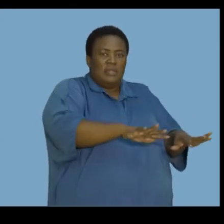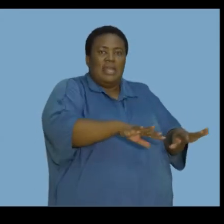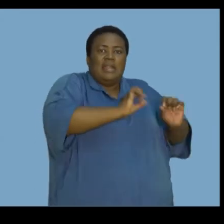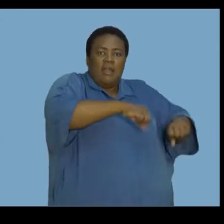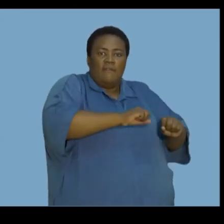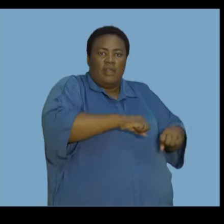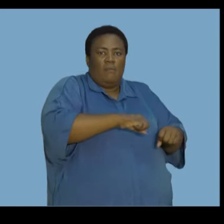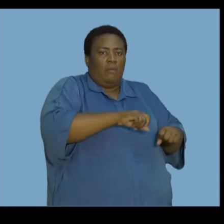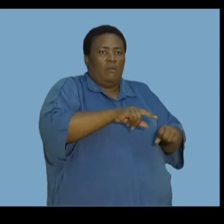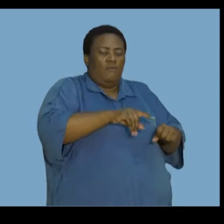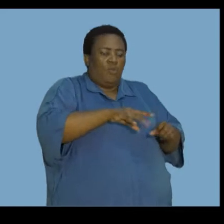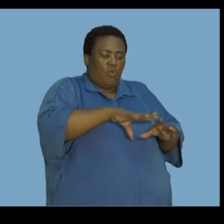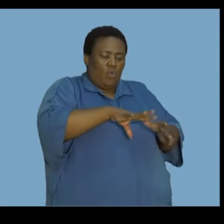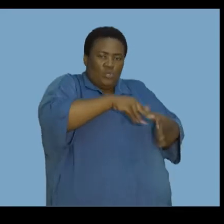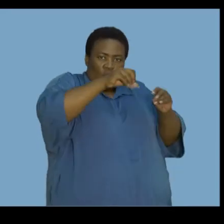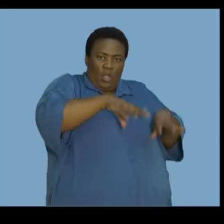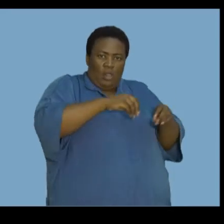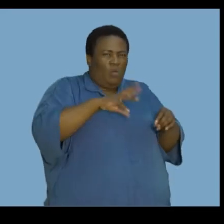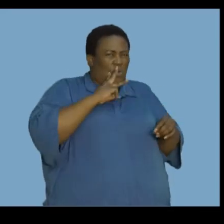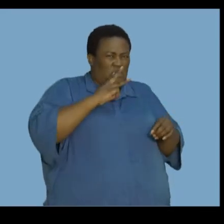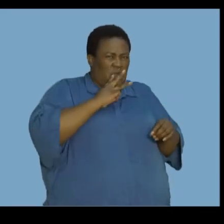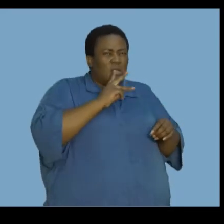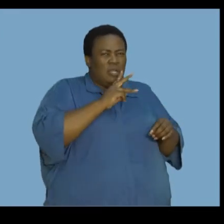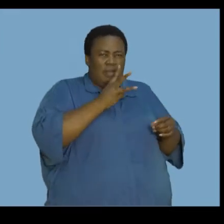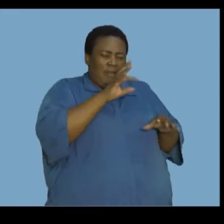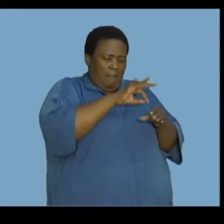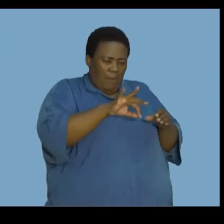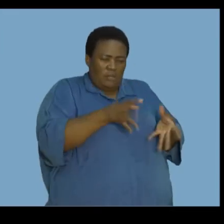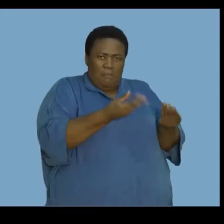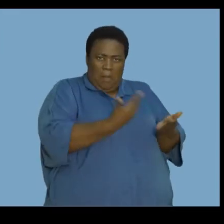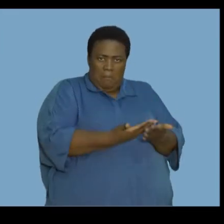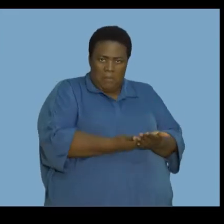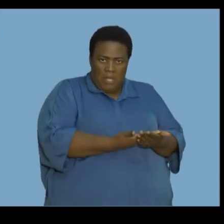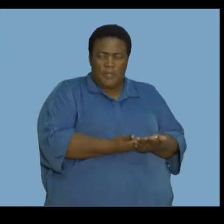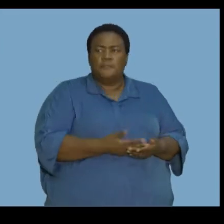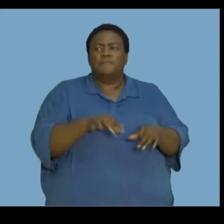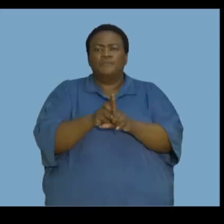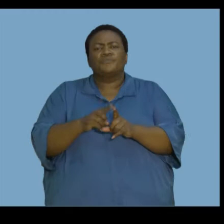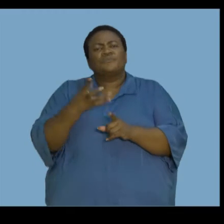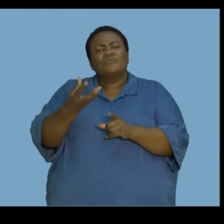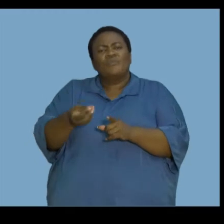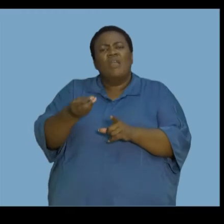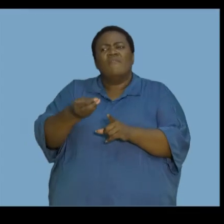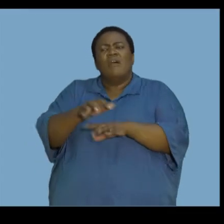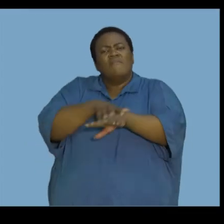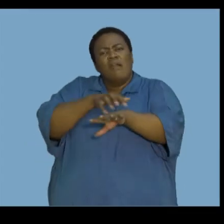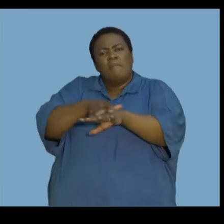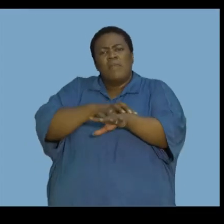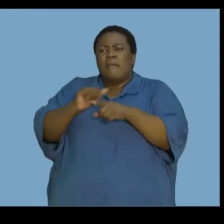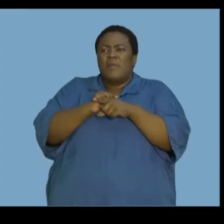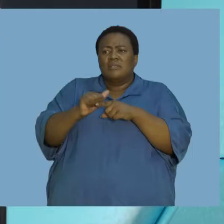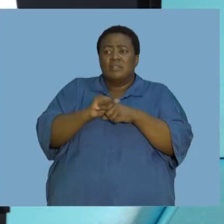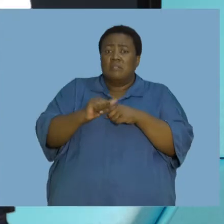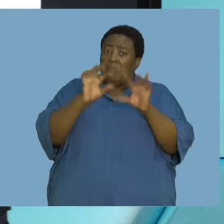to soil water that other plants and organisms can access. We also know that we have farming